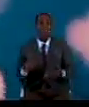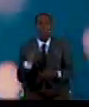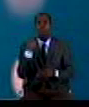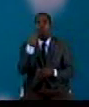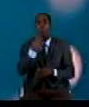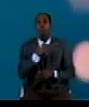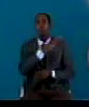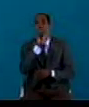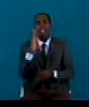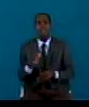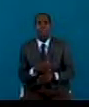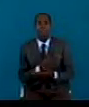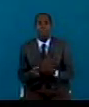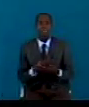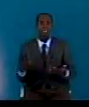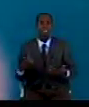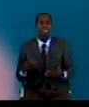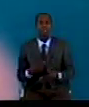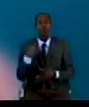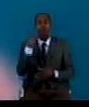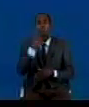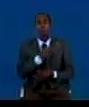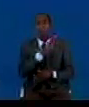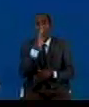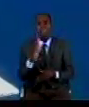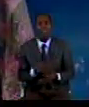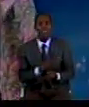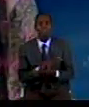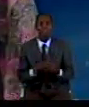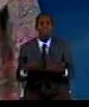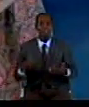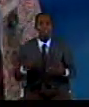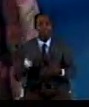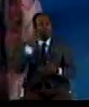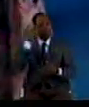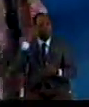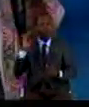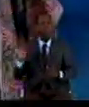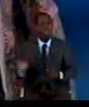who never fails, who never fails.